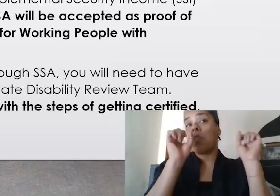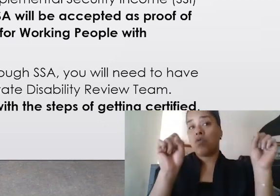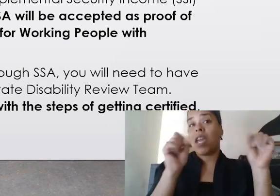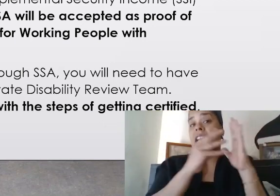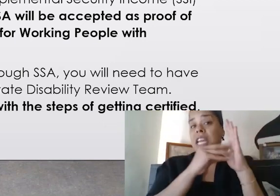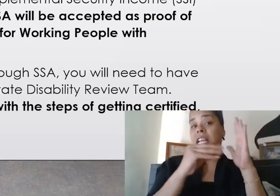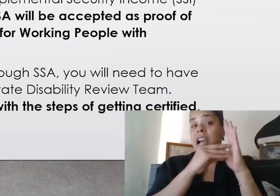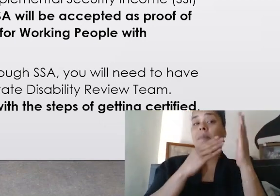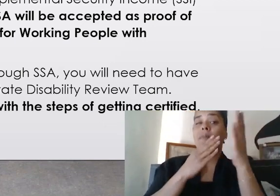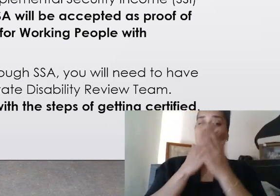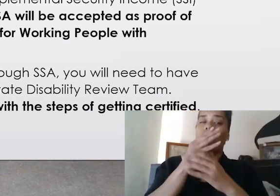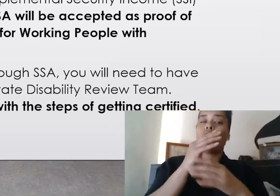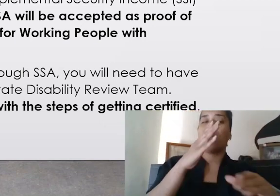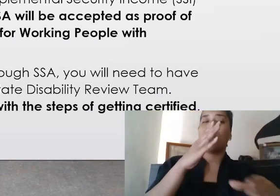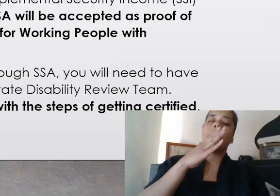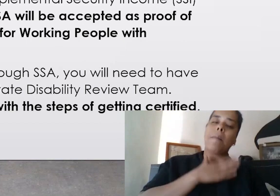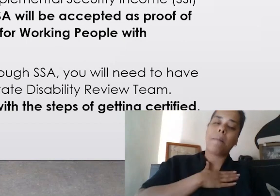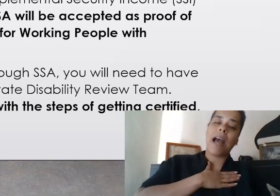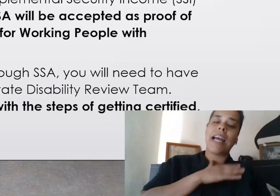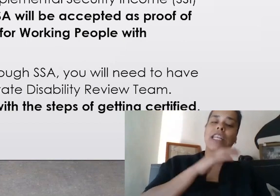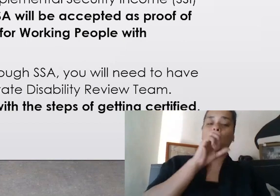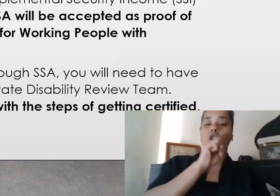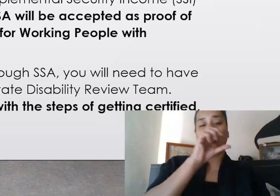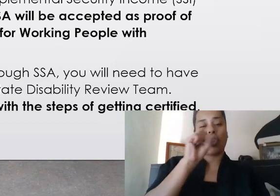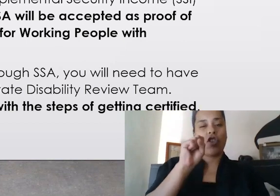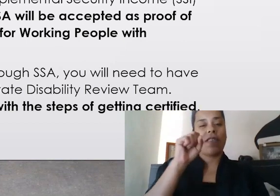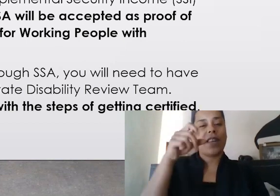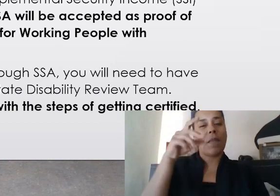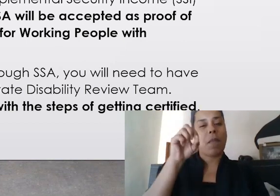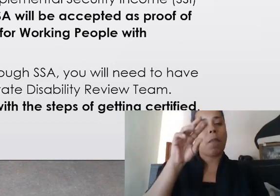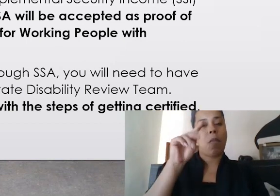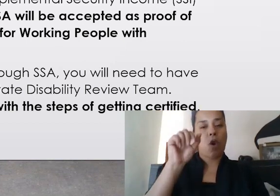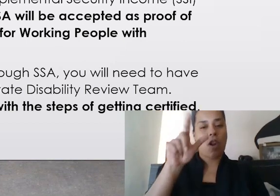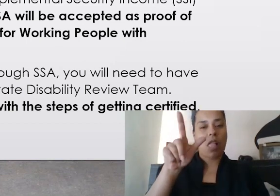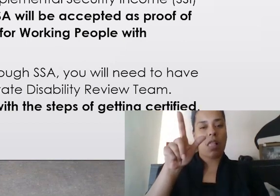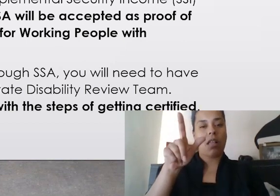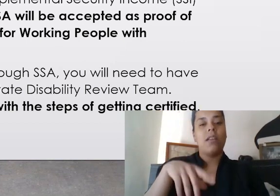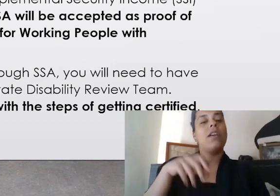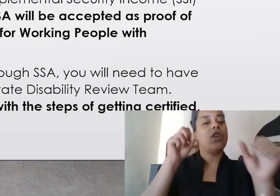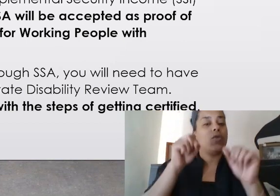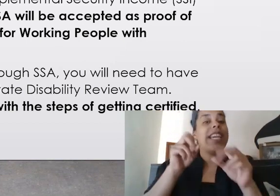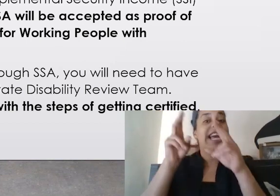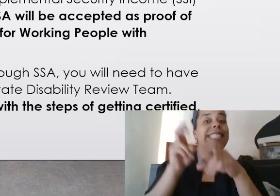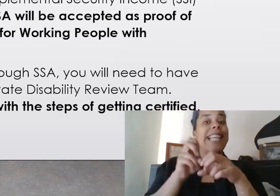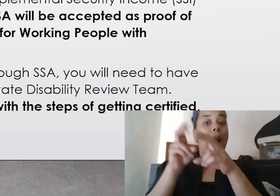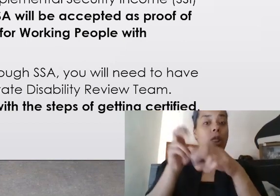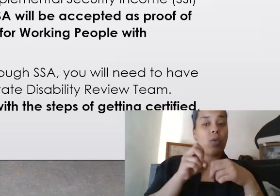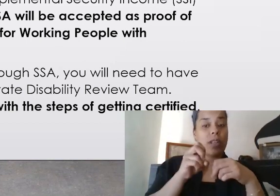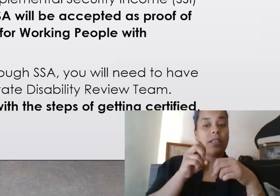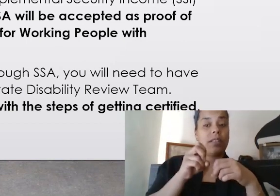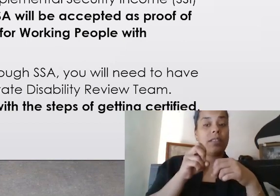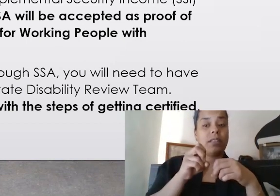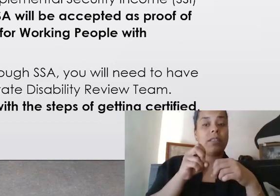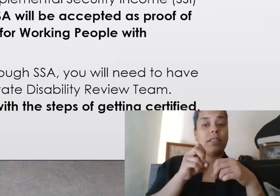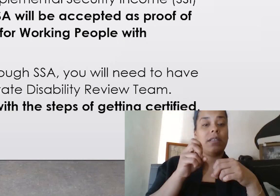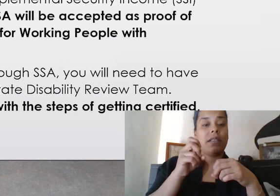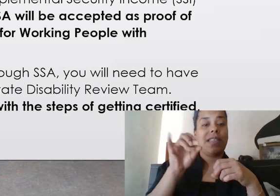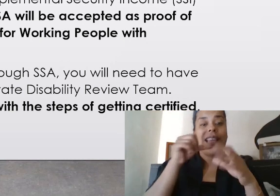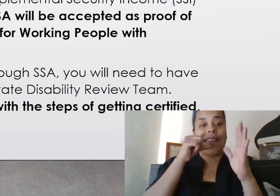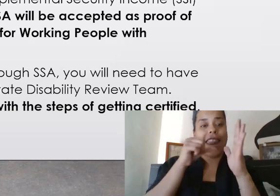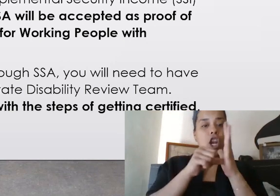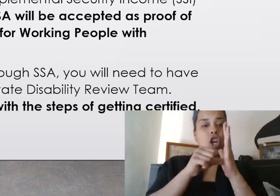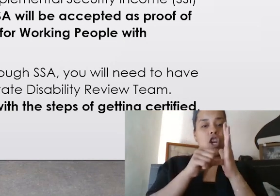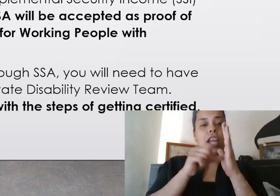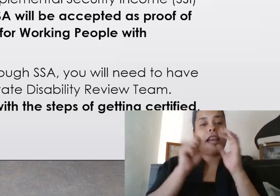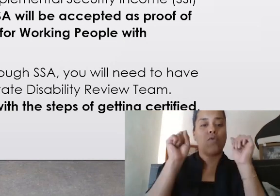My Social Security portal. You can download that form or that letter, and then you